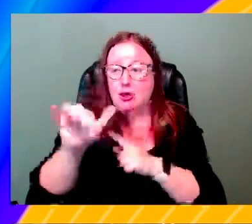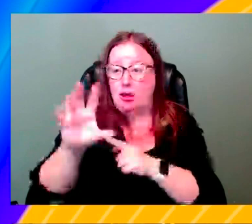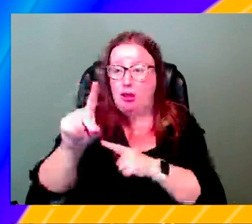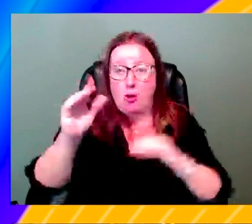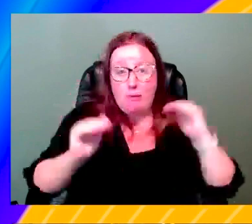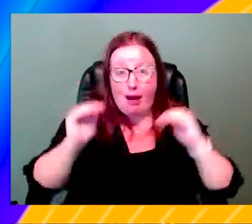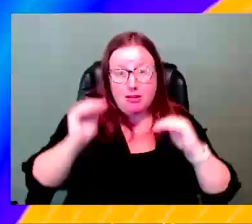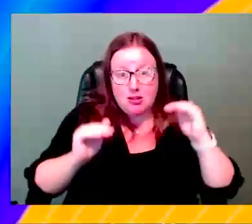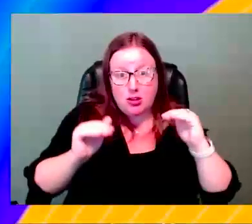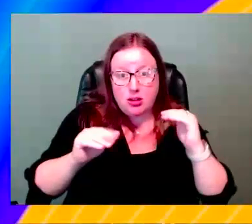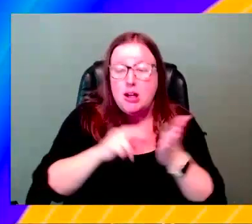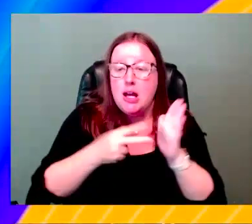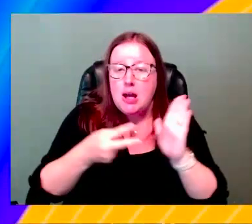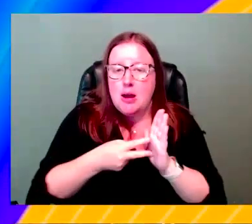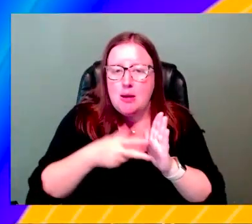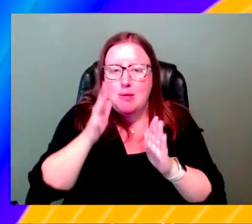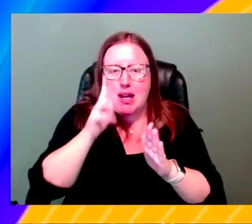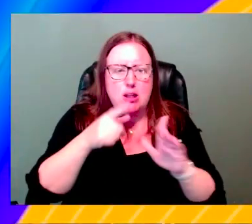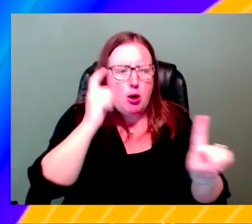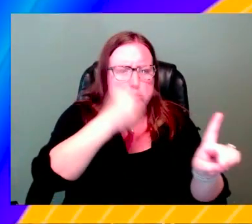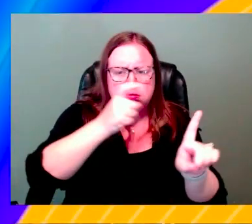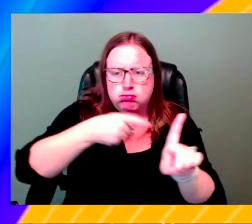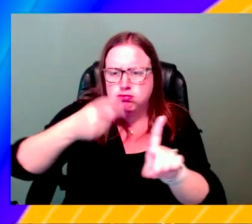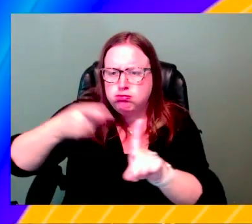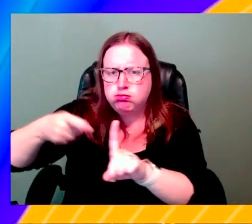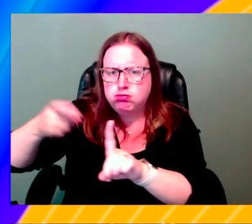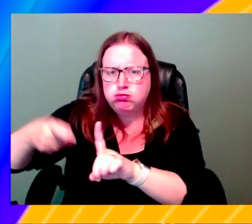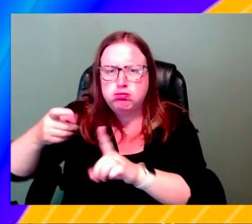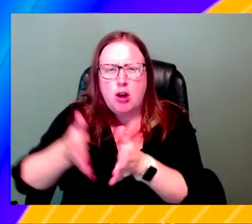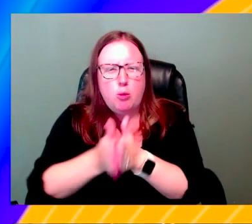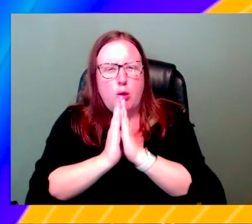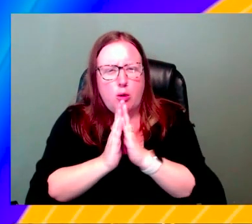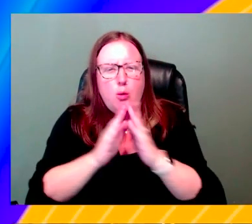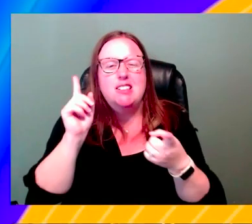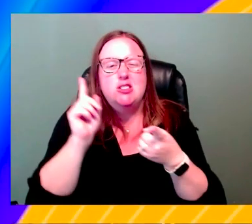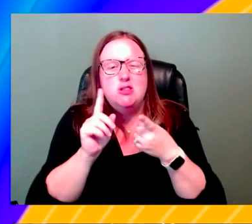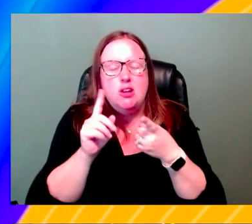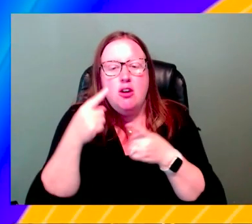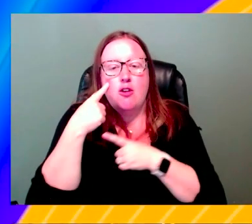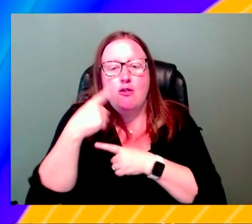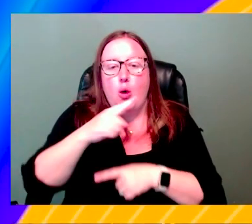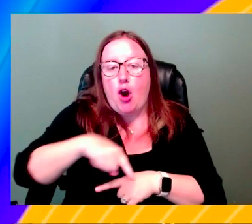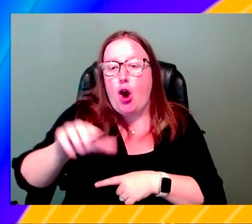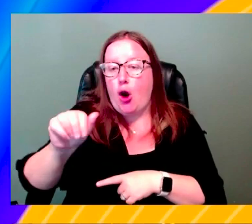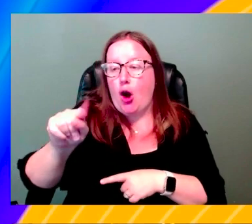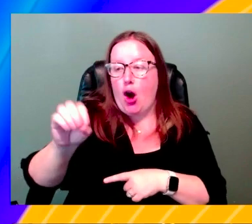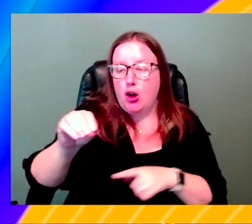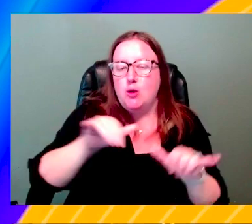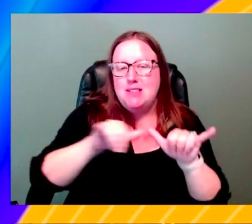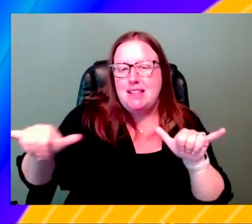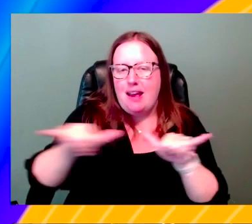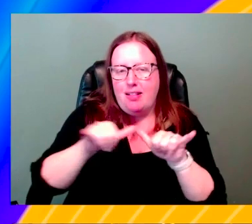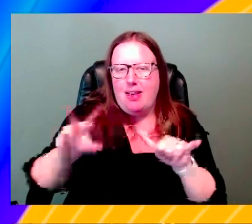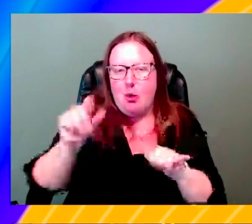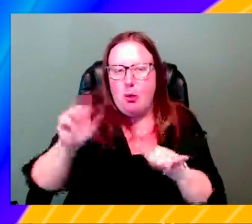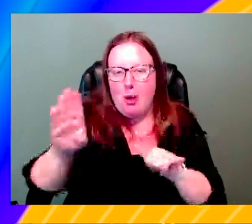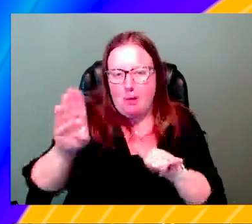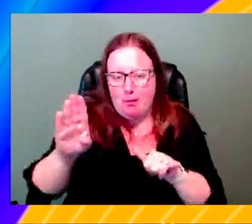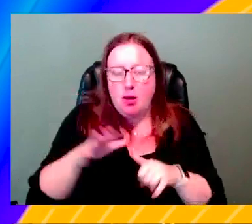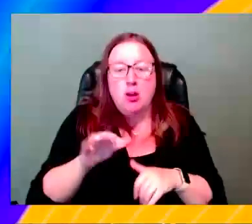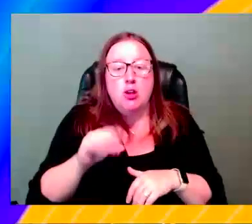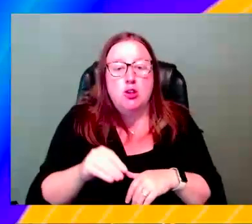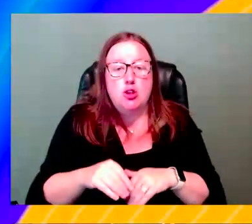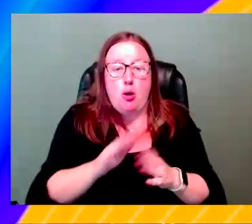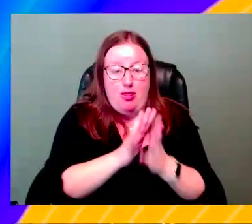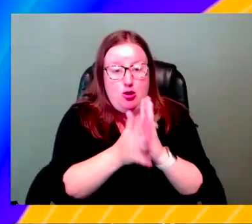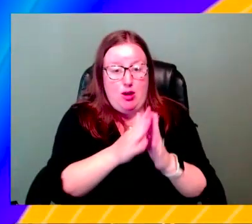do the job of distributing requests to our auto-scaling web server, Makes right? sense. So the traffic goes into a single point, and